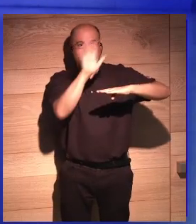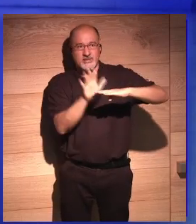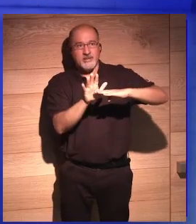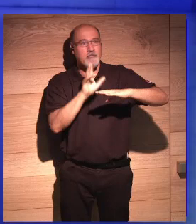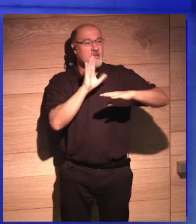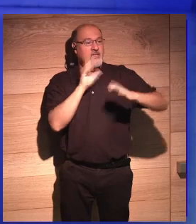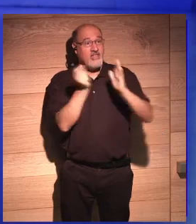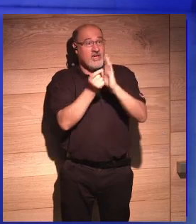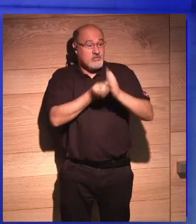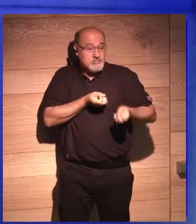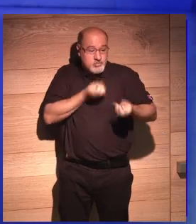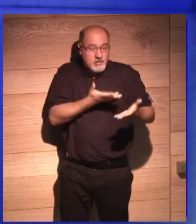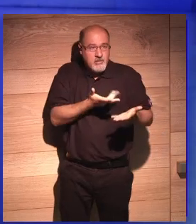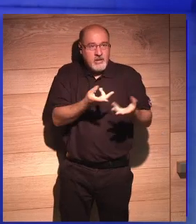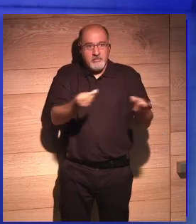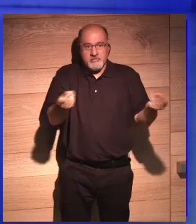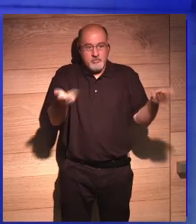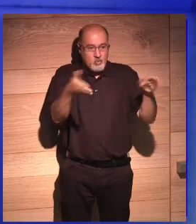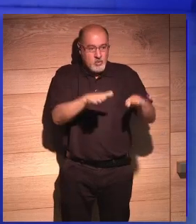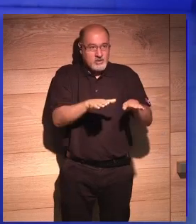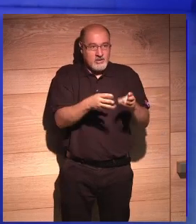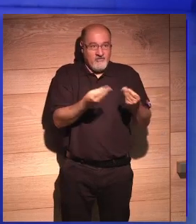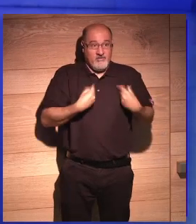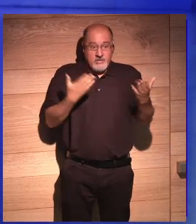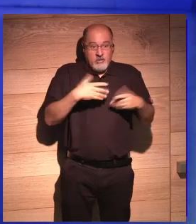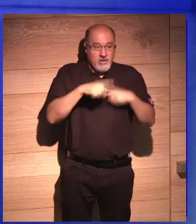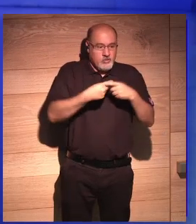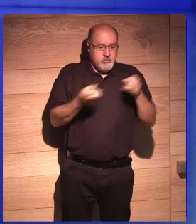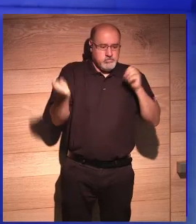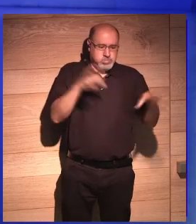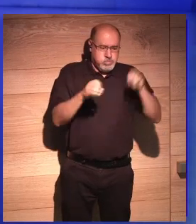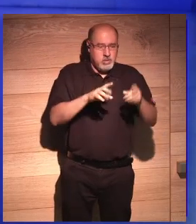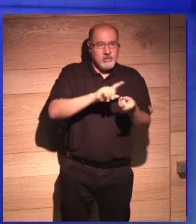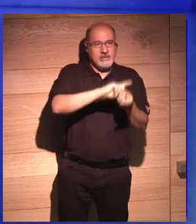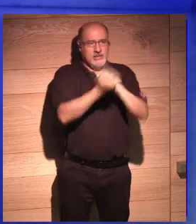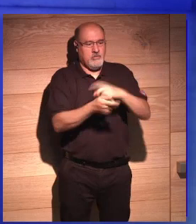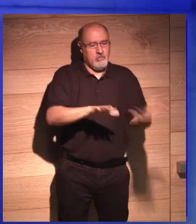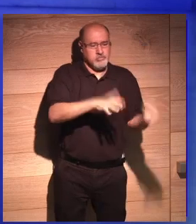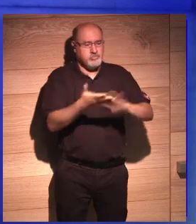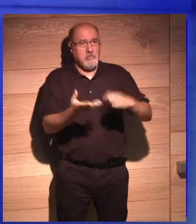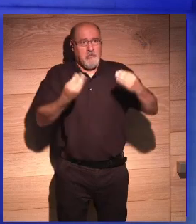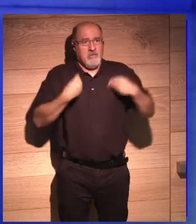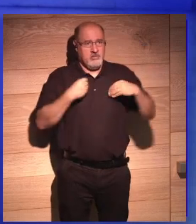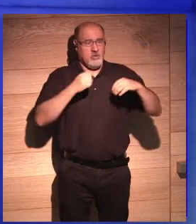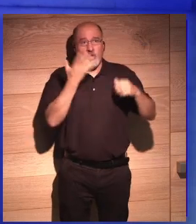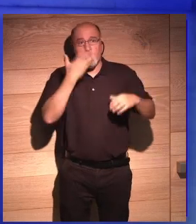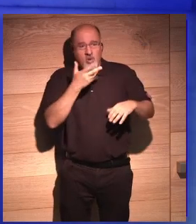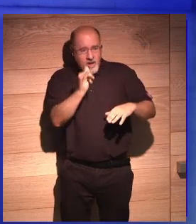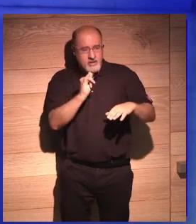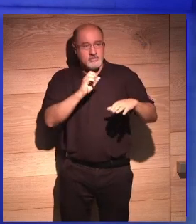it put us in an interesting position because that meant that we were starting to think about